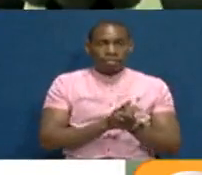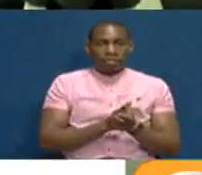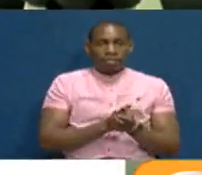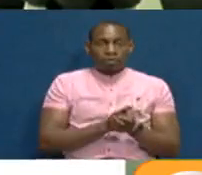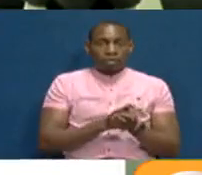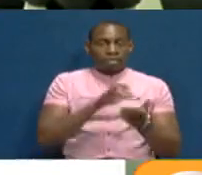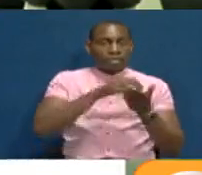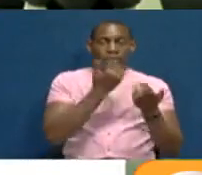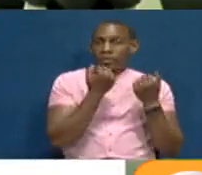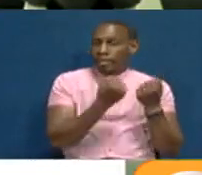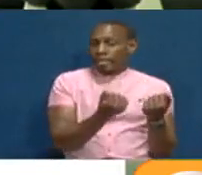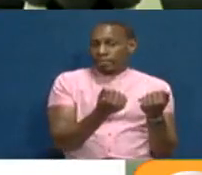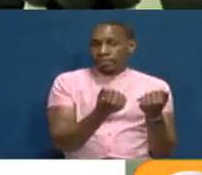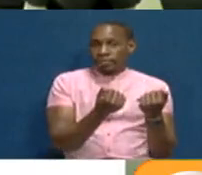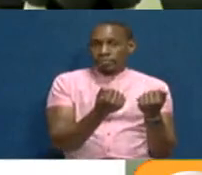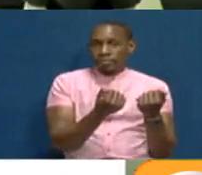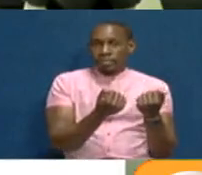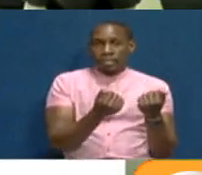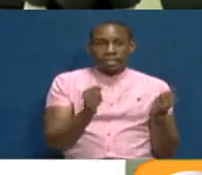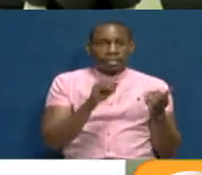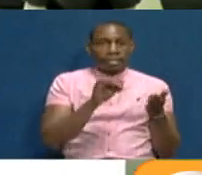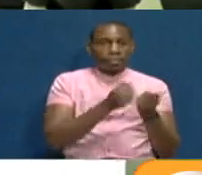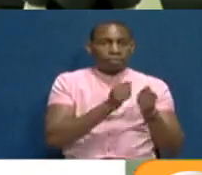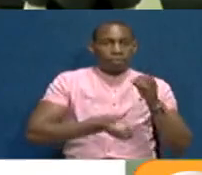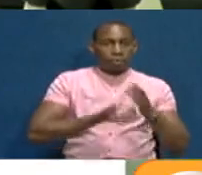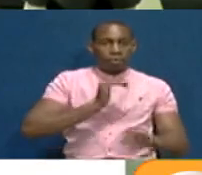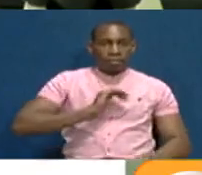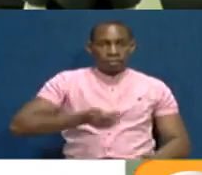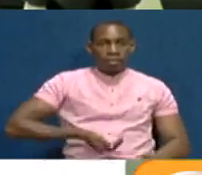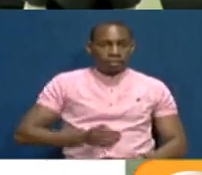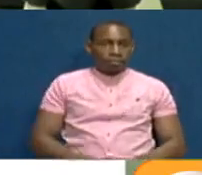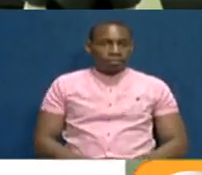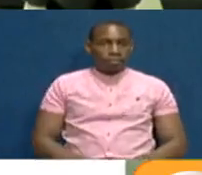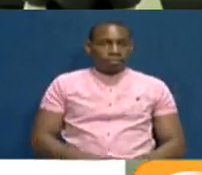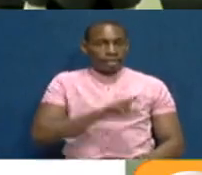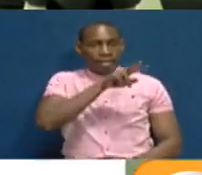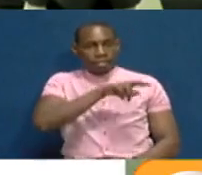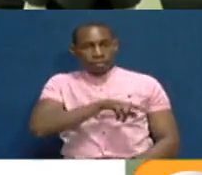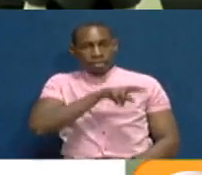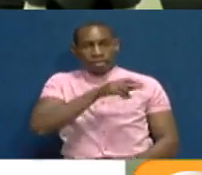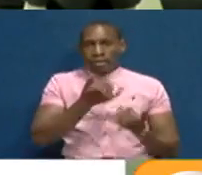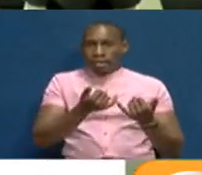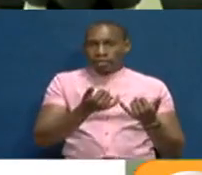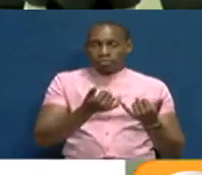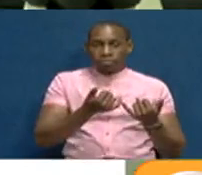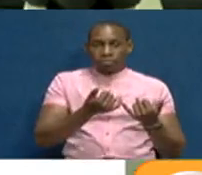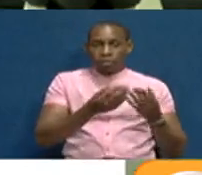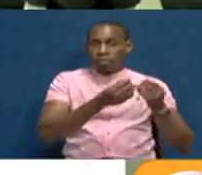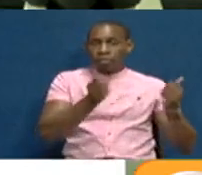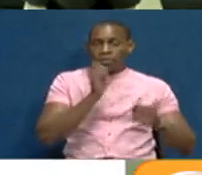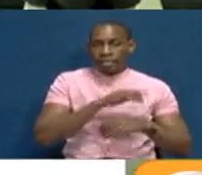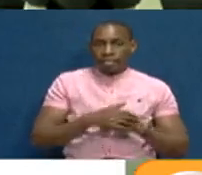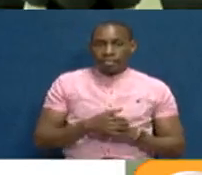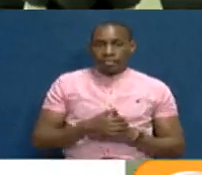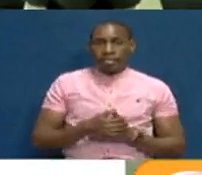market situation of infertility and its stigma, all right, has been defeated.